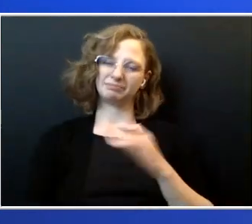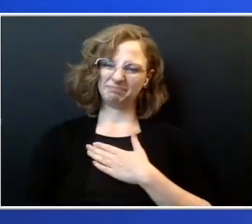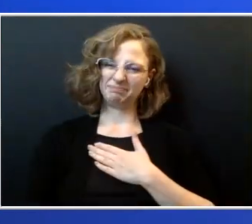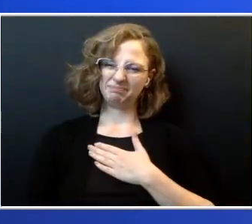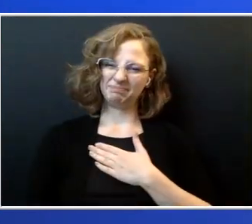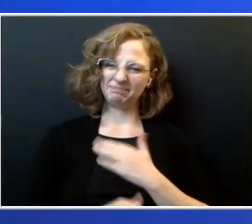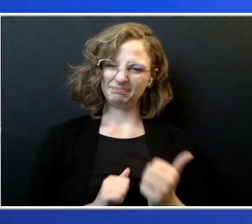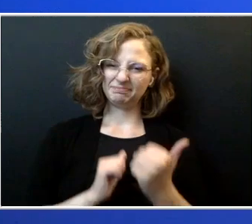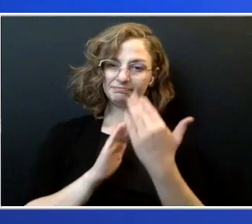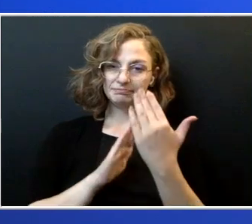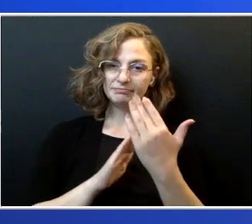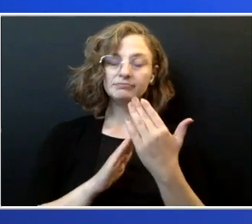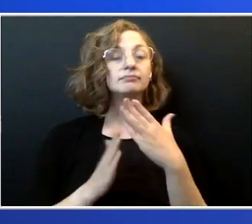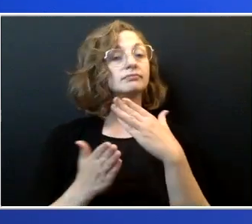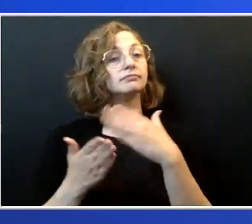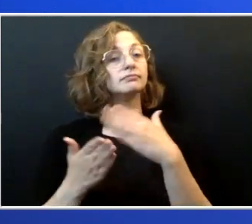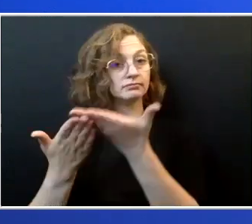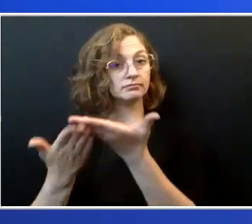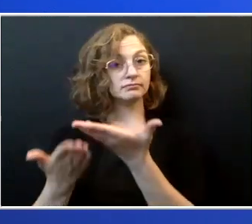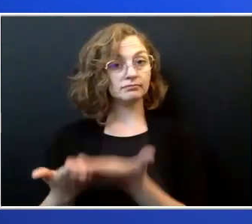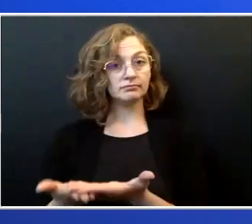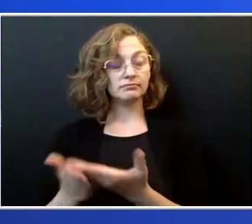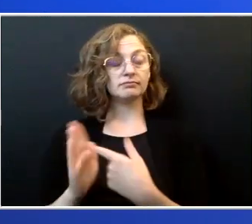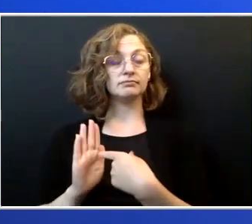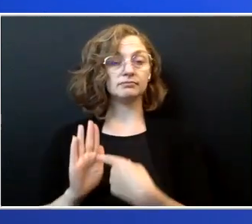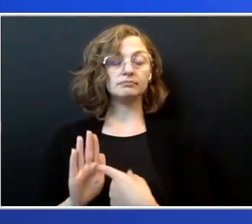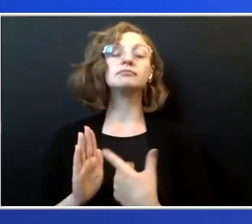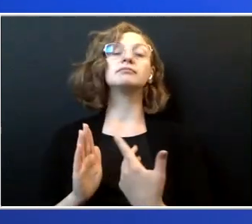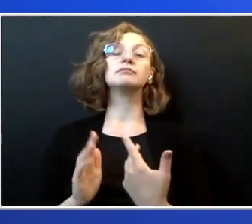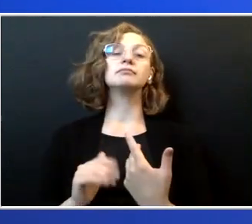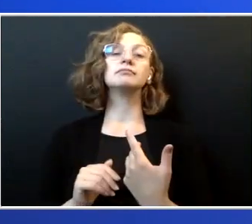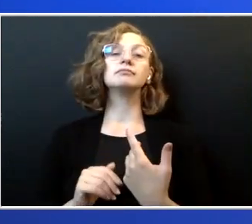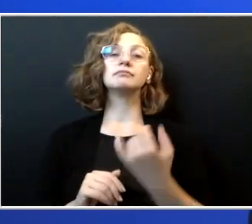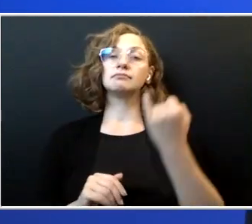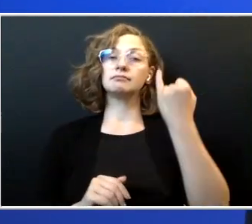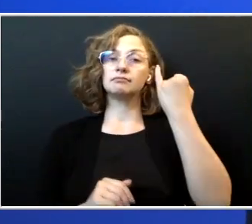data now that's coming out that's showing us that if you're someone that needs,